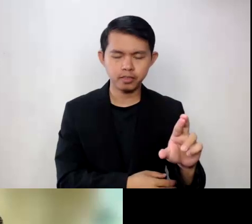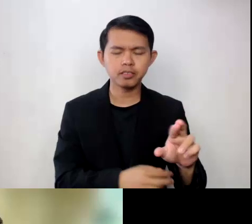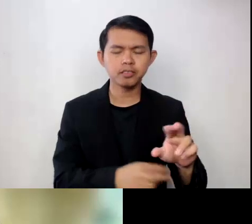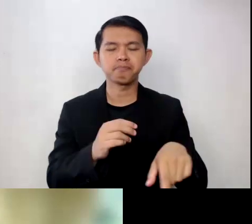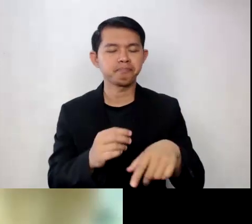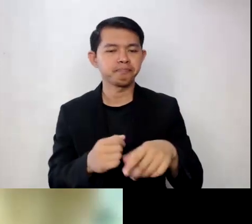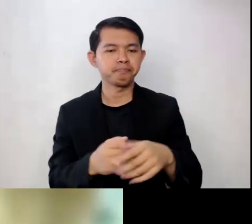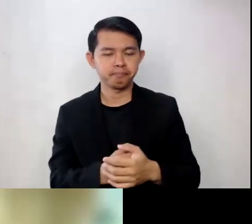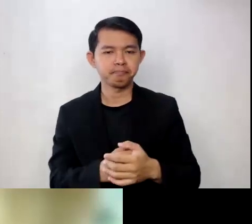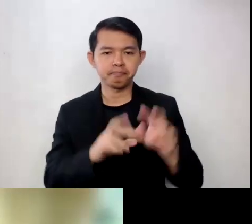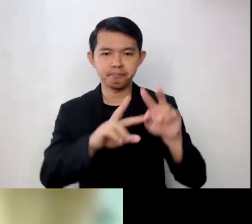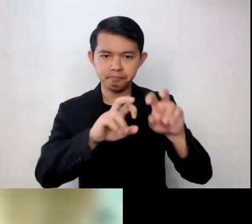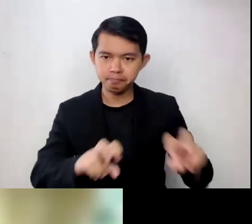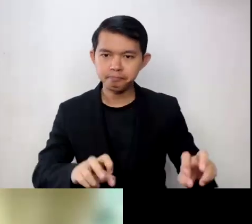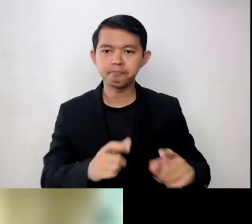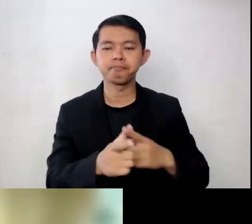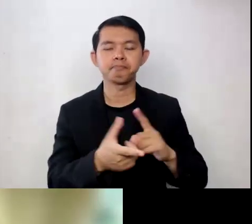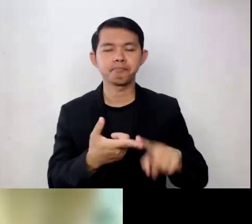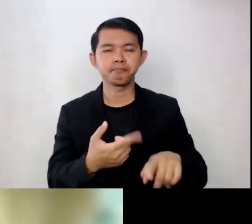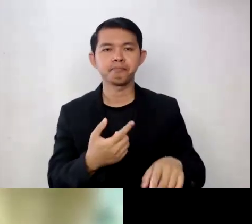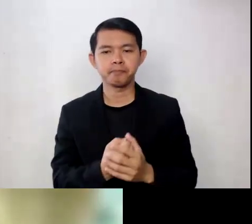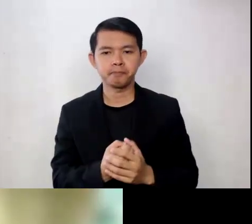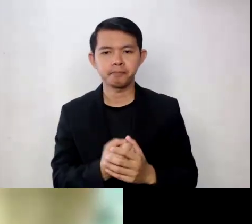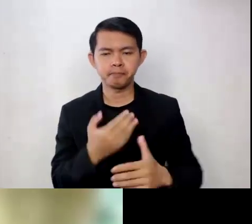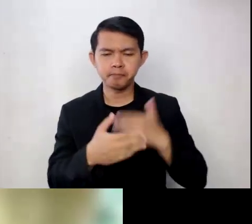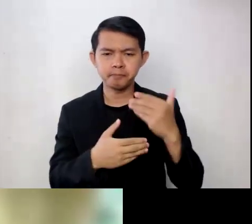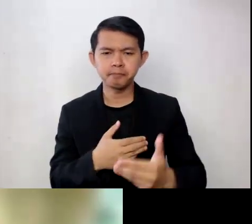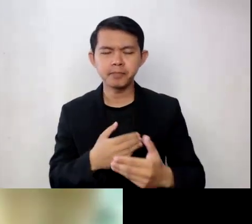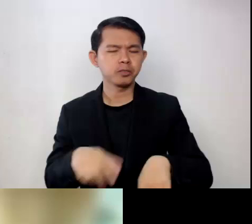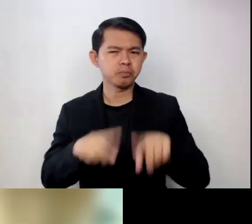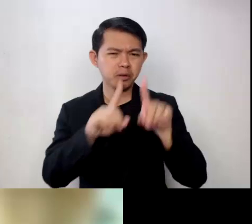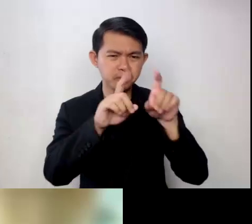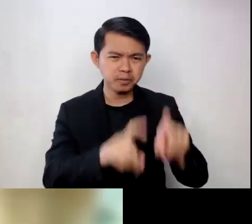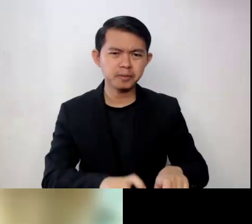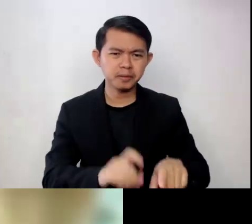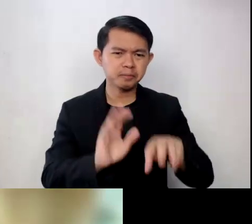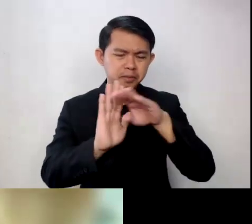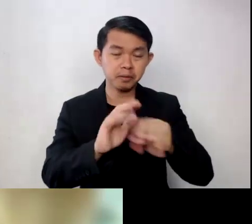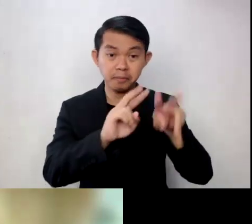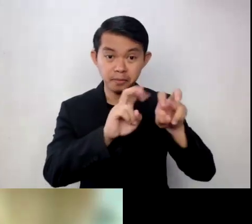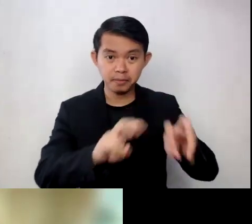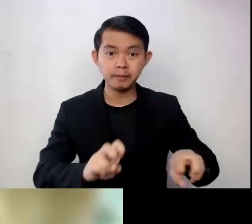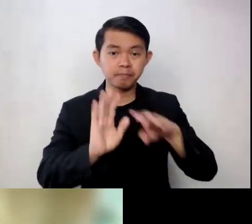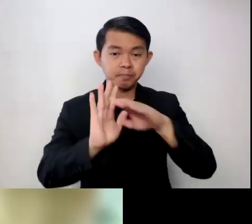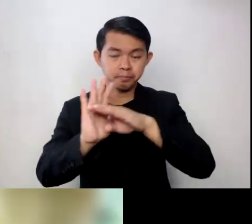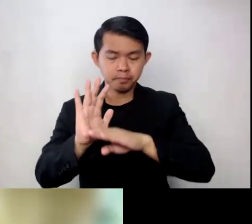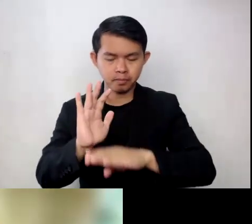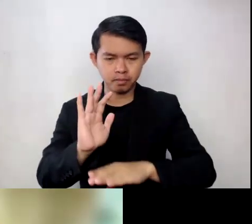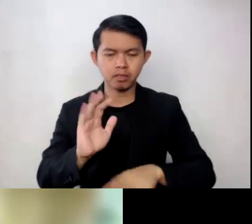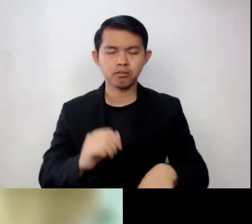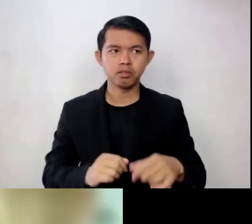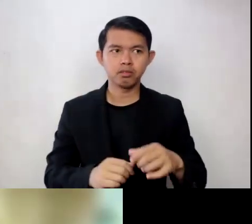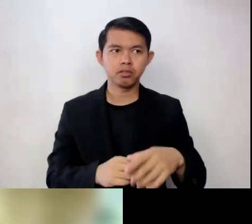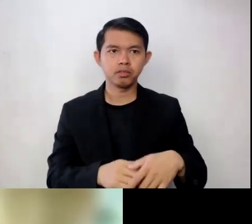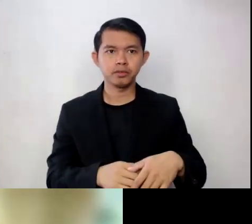kanya. ANOVA and p-value. And itong mga tests na ito, hindi sila nabuo out of nowhere. They